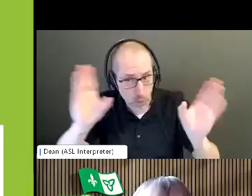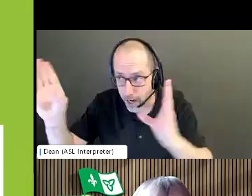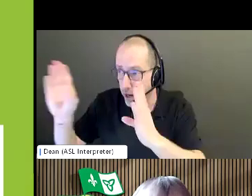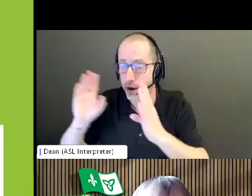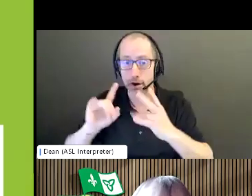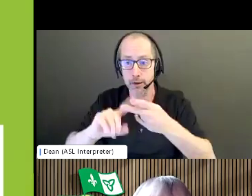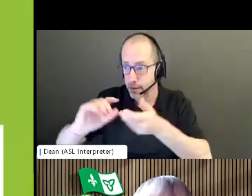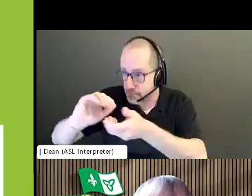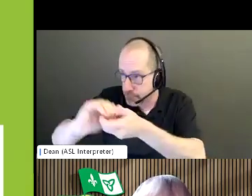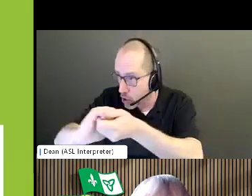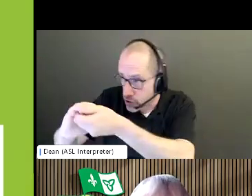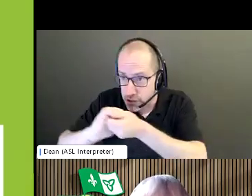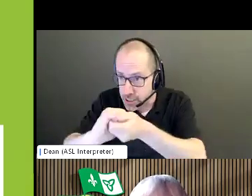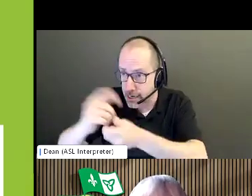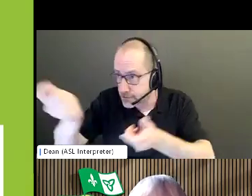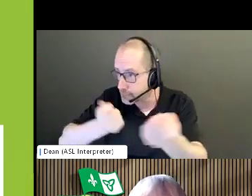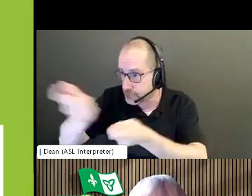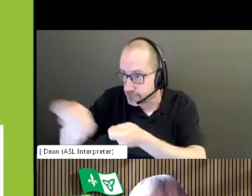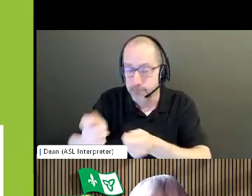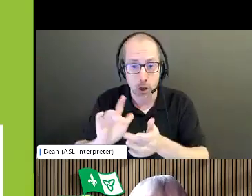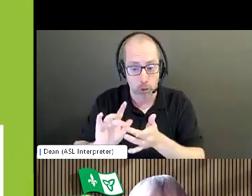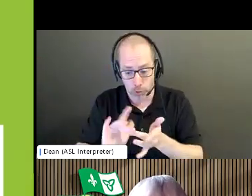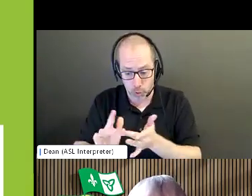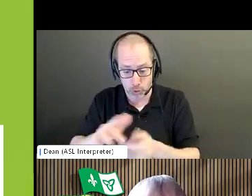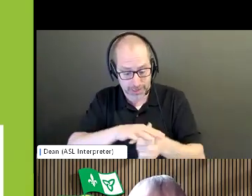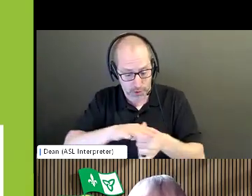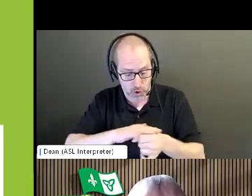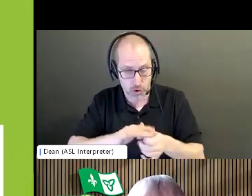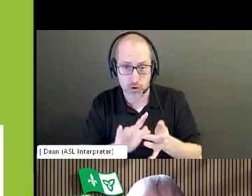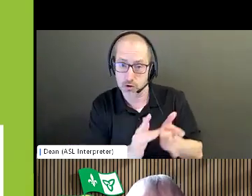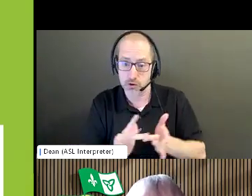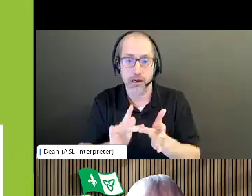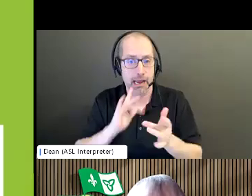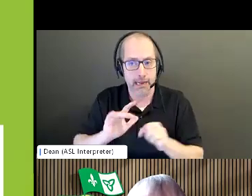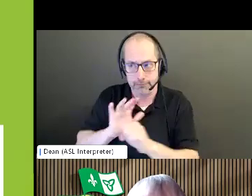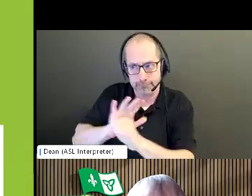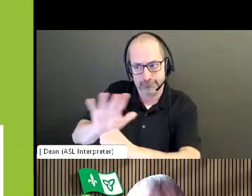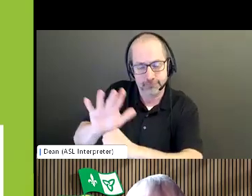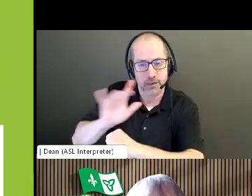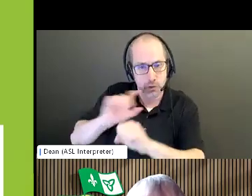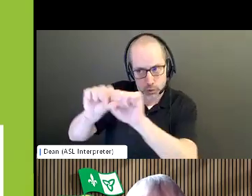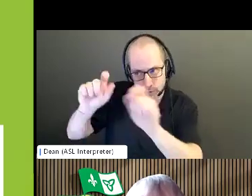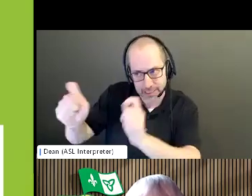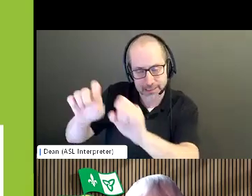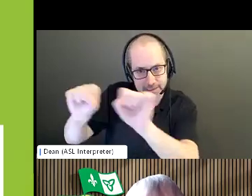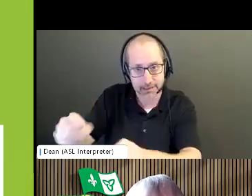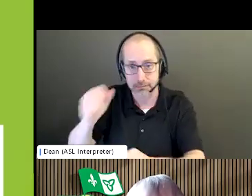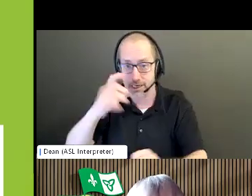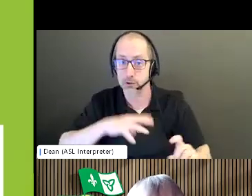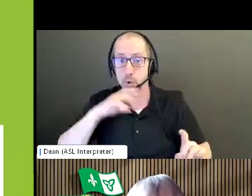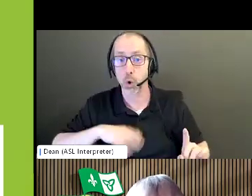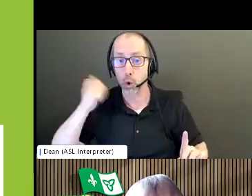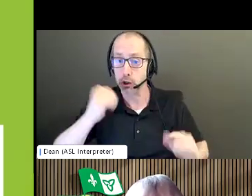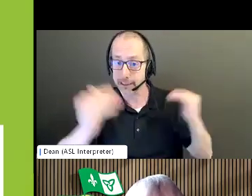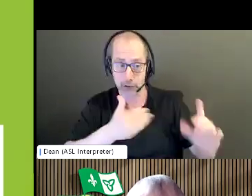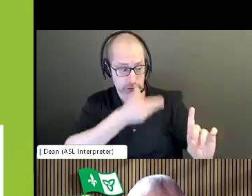local networks, and advocate for systemic change because the well-being, safety, and dignity of older